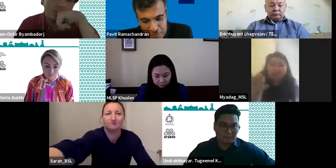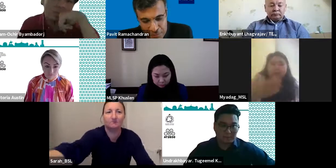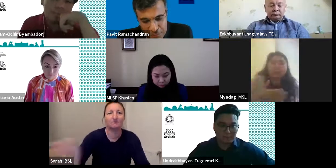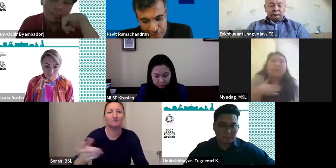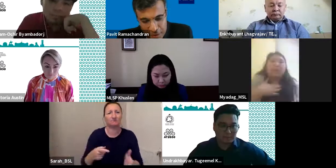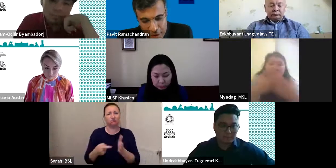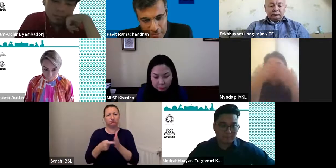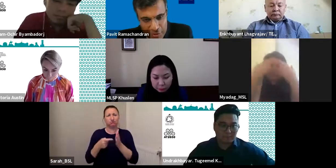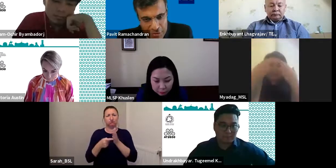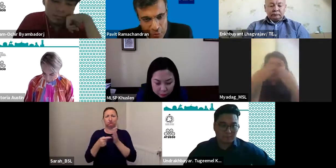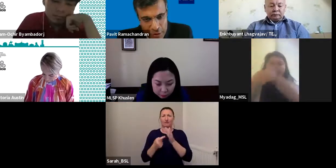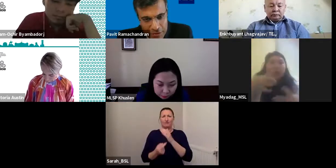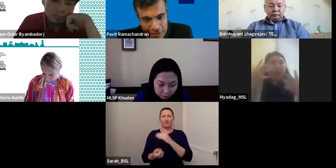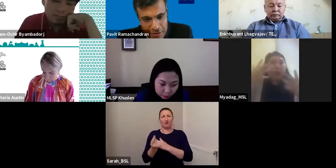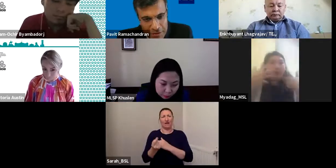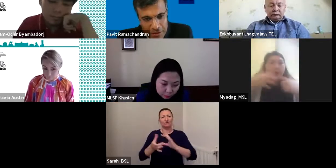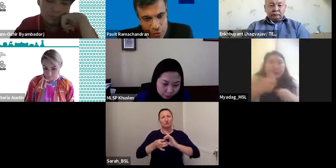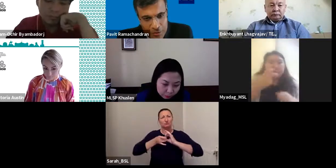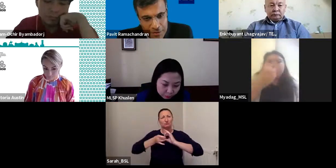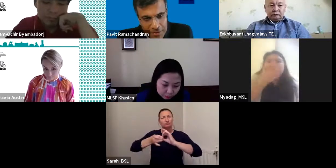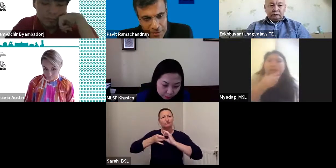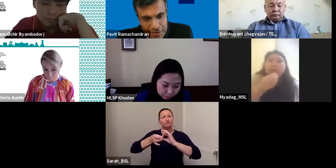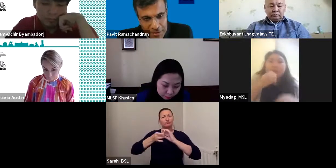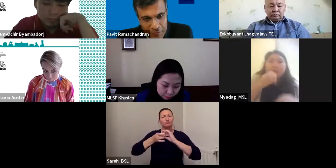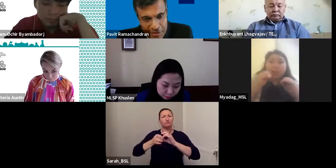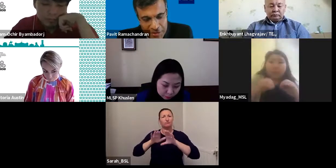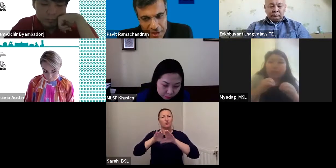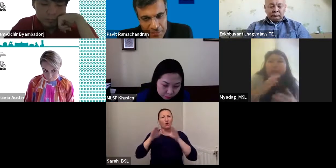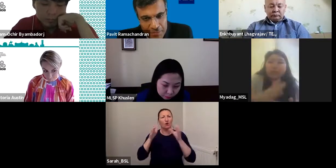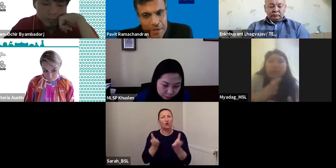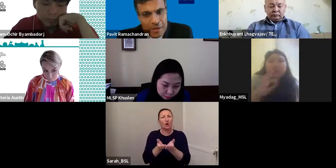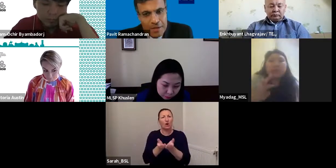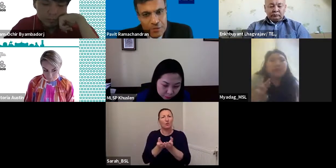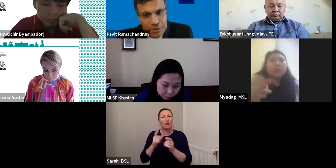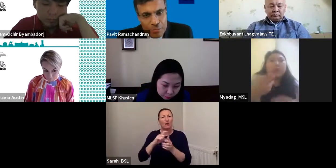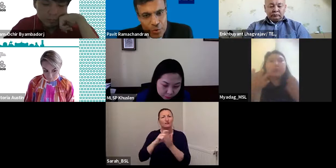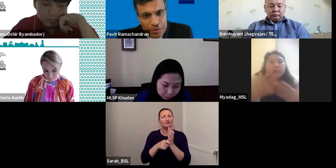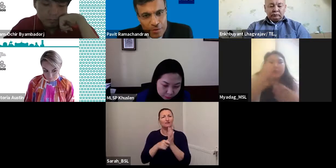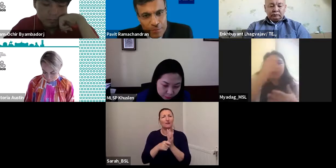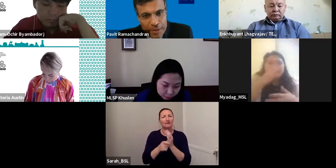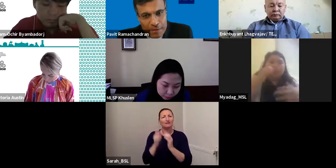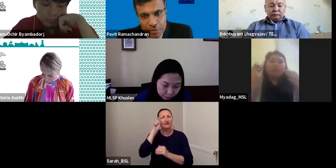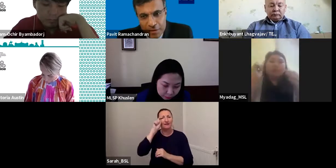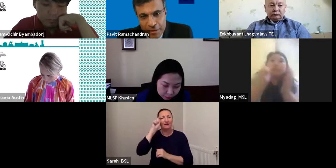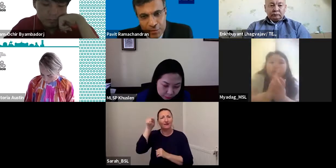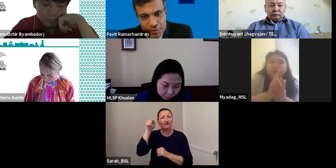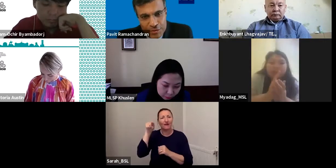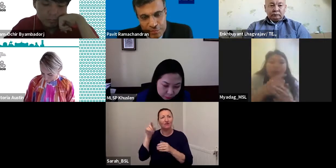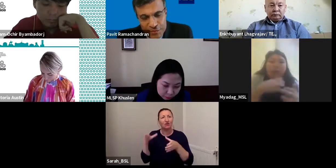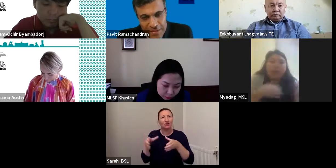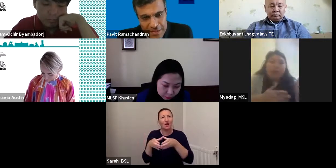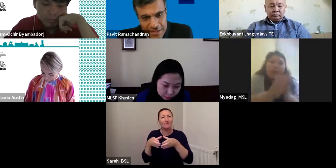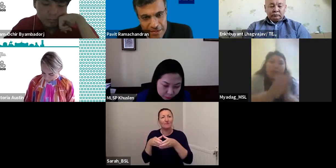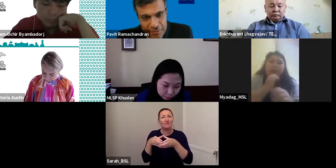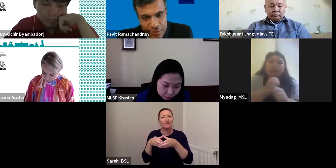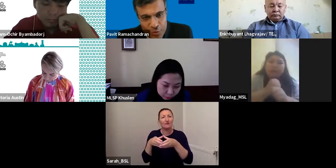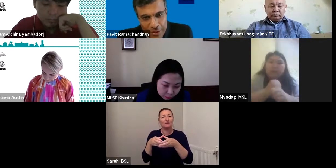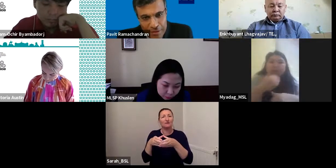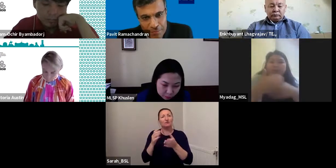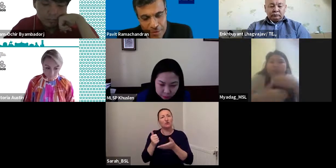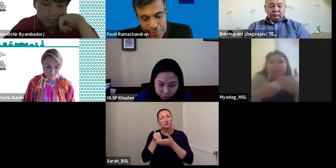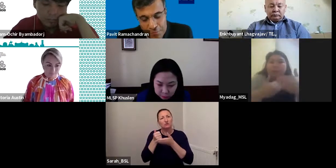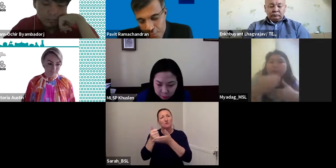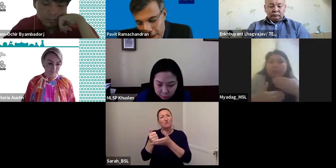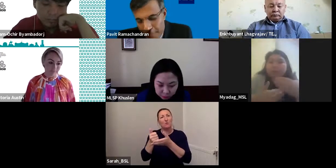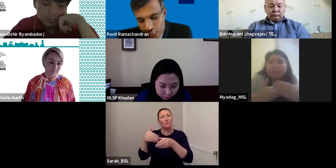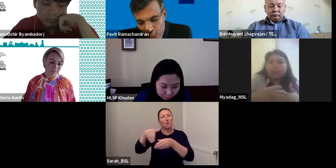of collaboration with the Global Disability Innovation Hub to support livable, inclusive cities here in